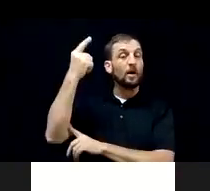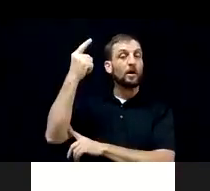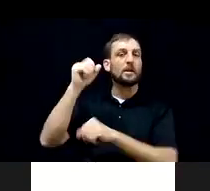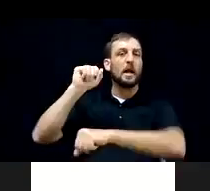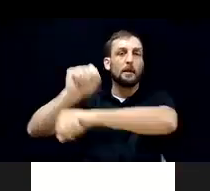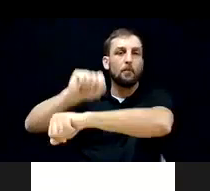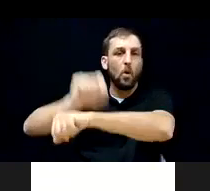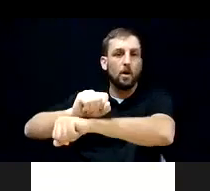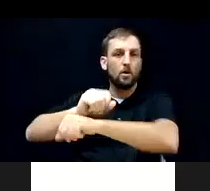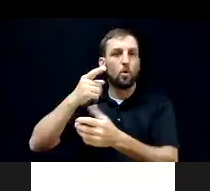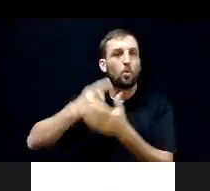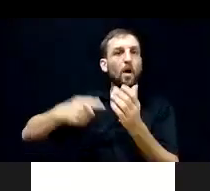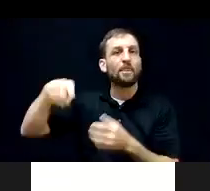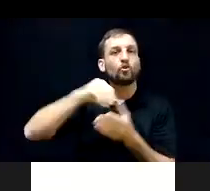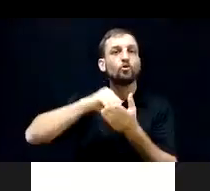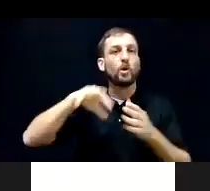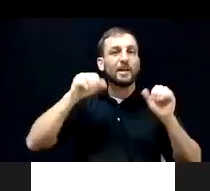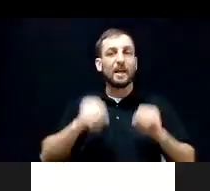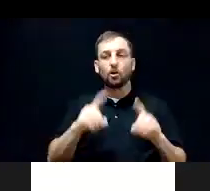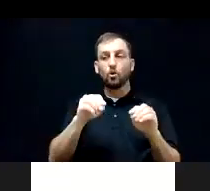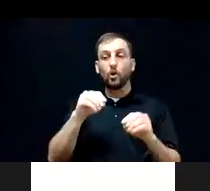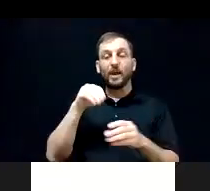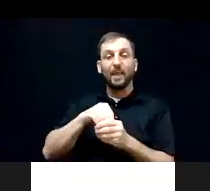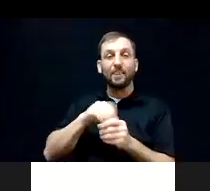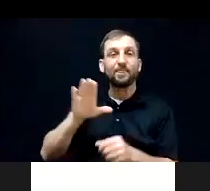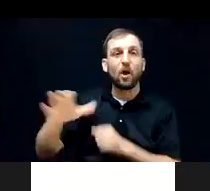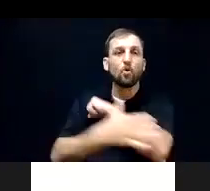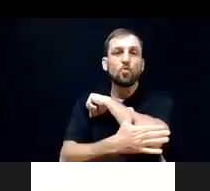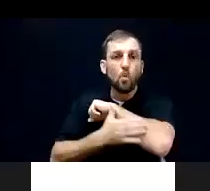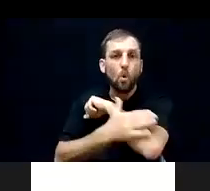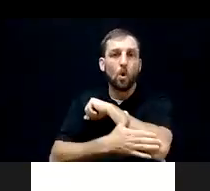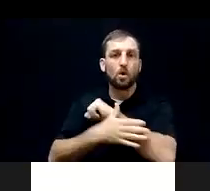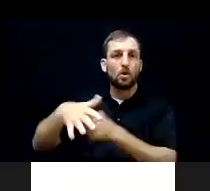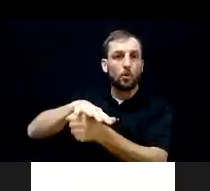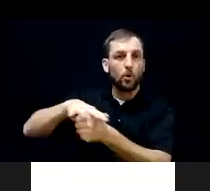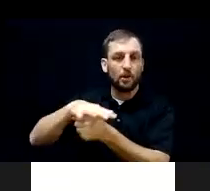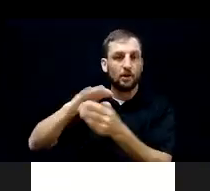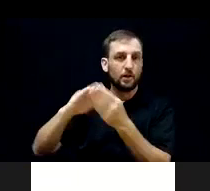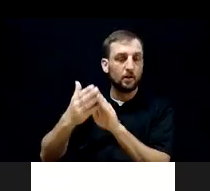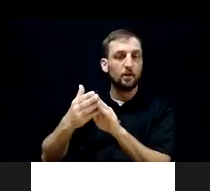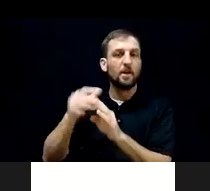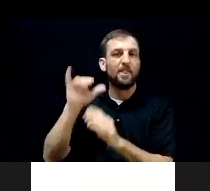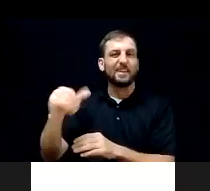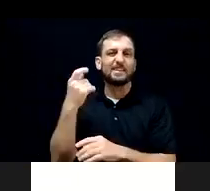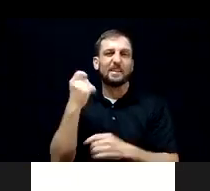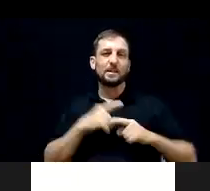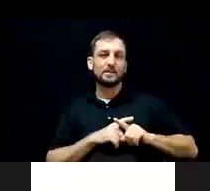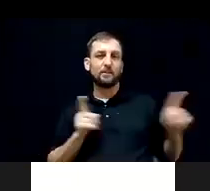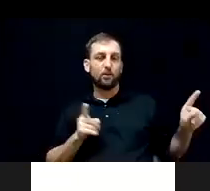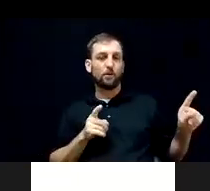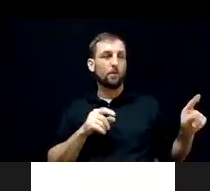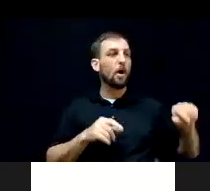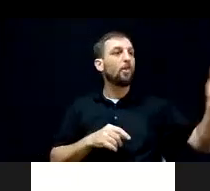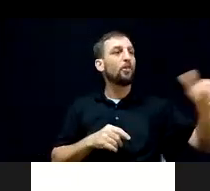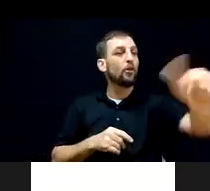do in the rural communities. So that is, I think, one of the little things that makes us very different from the other programs, because